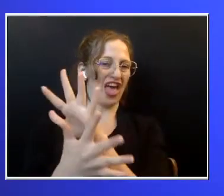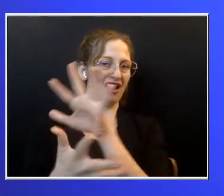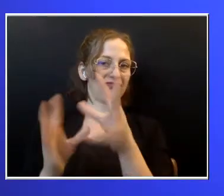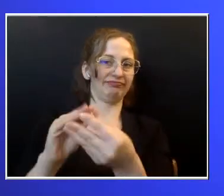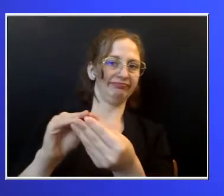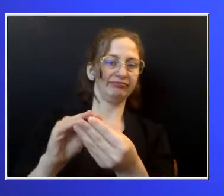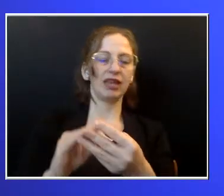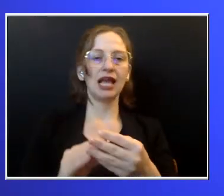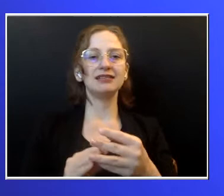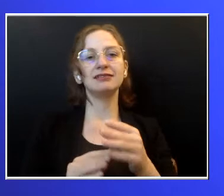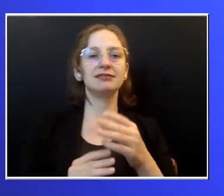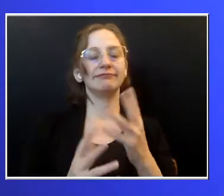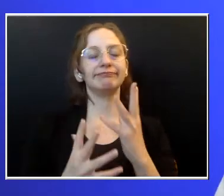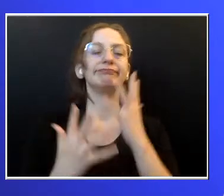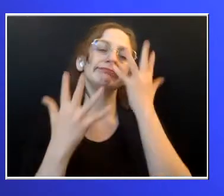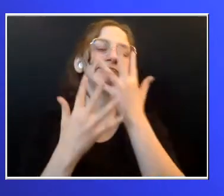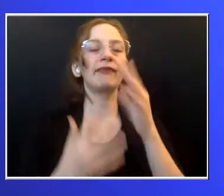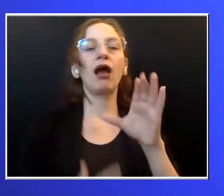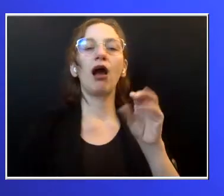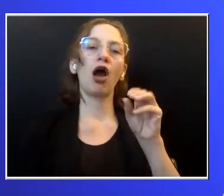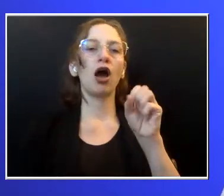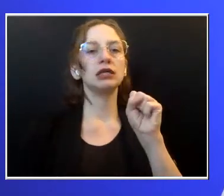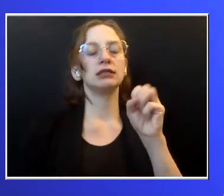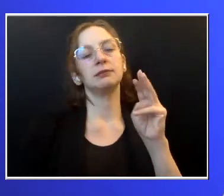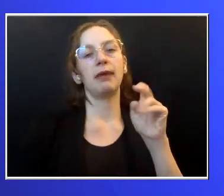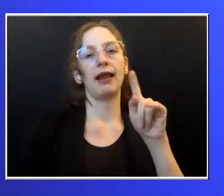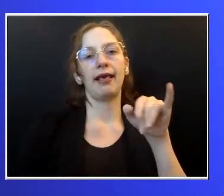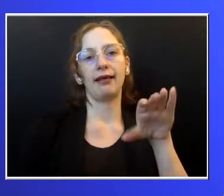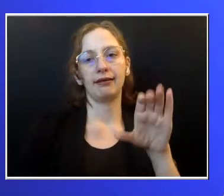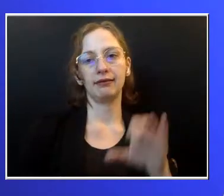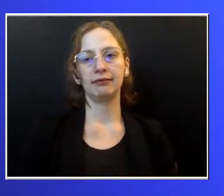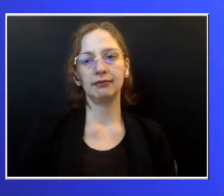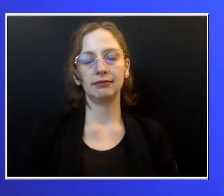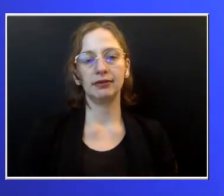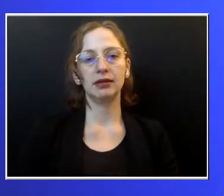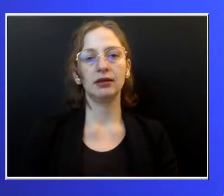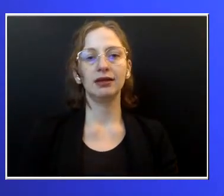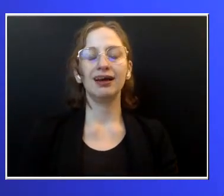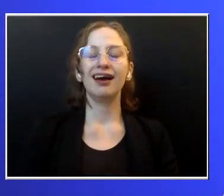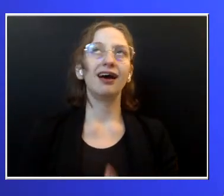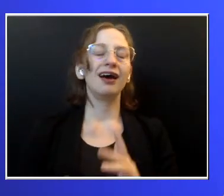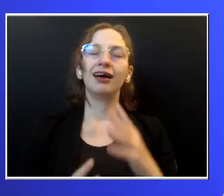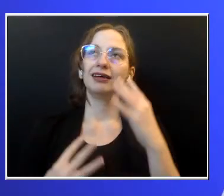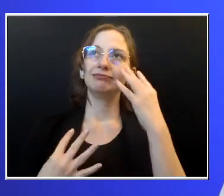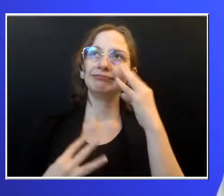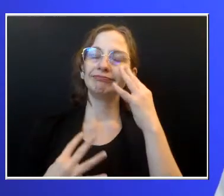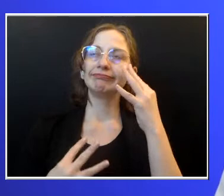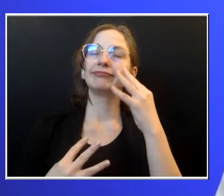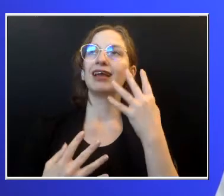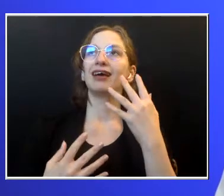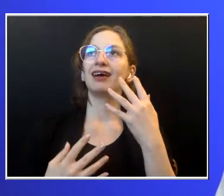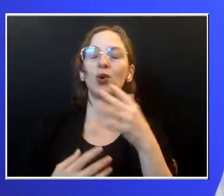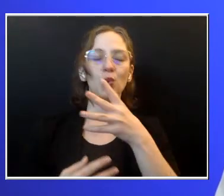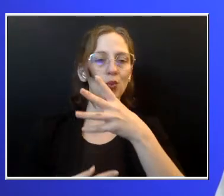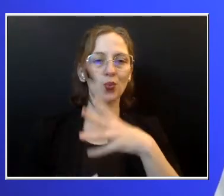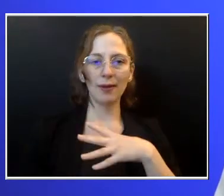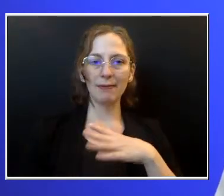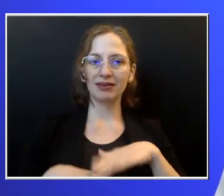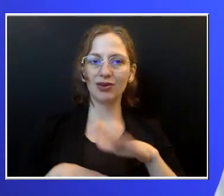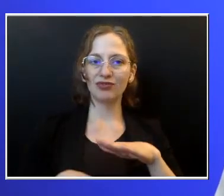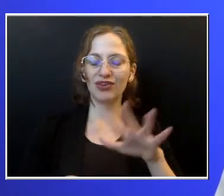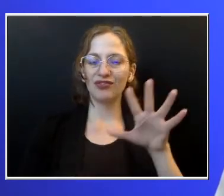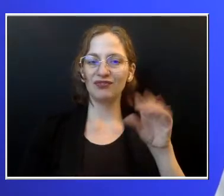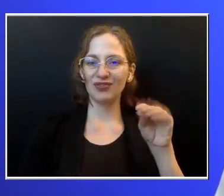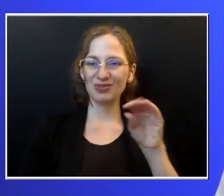are emphasizing that, and it's sort of crazy. Women are more than 50% of the population, yet